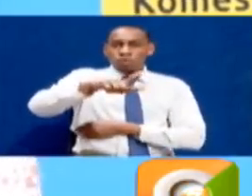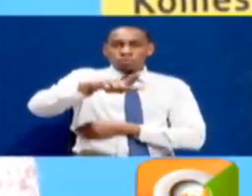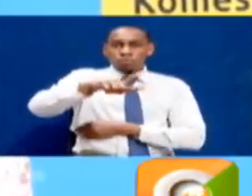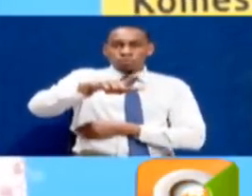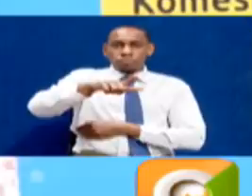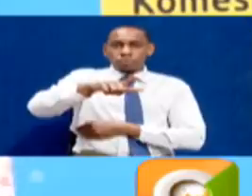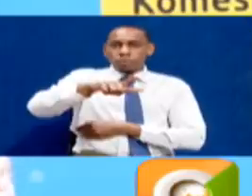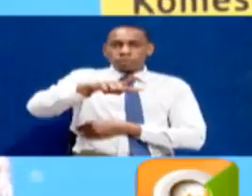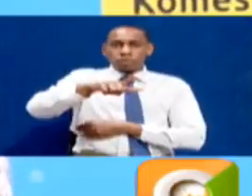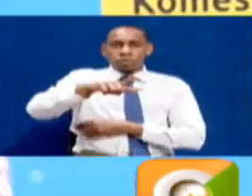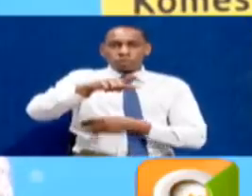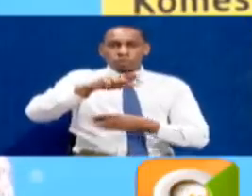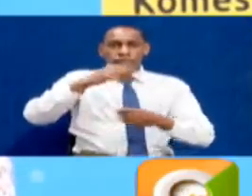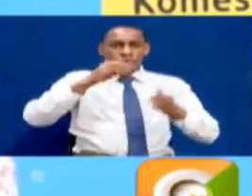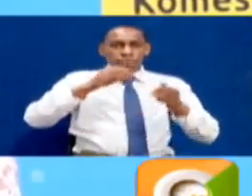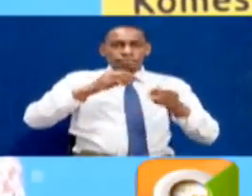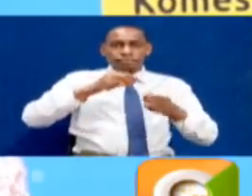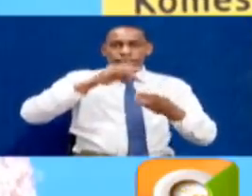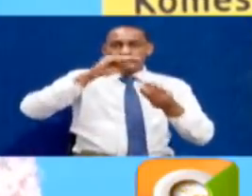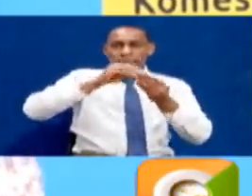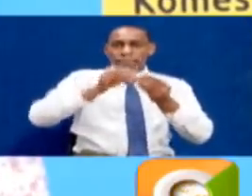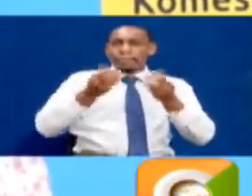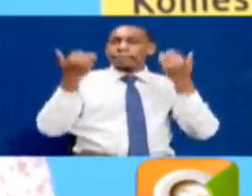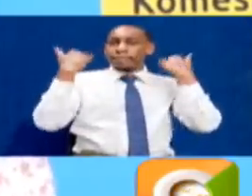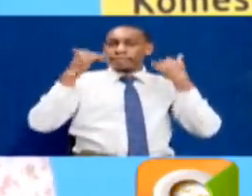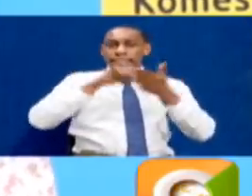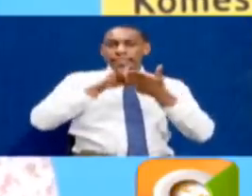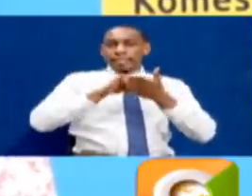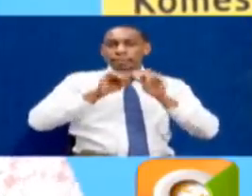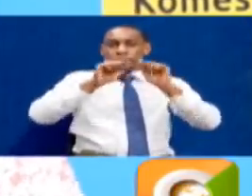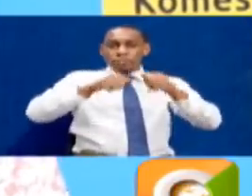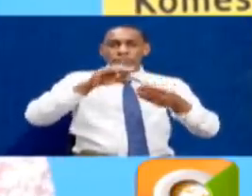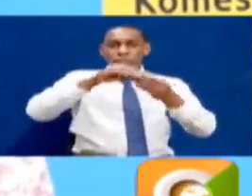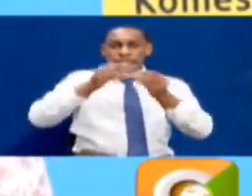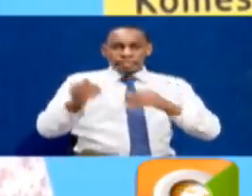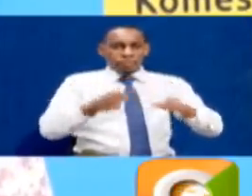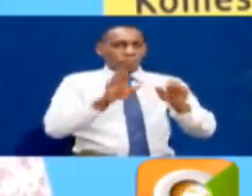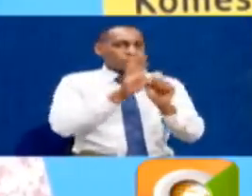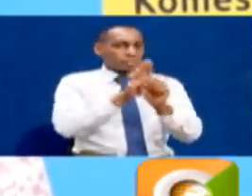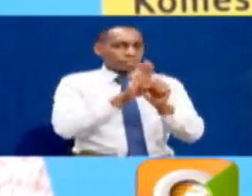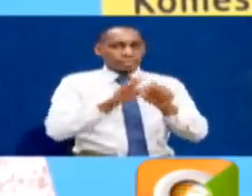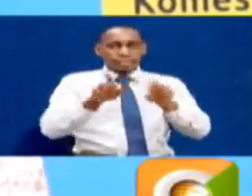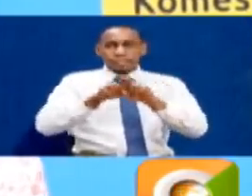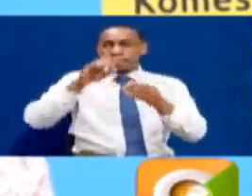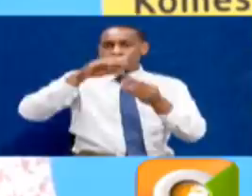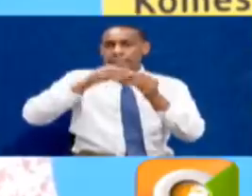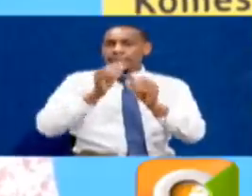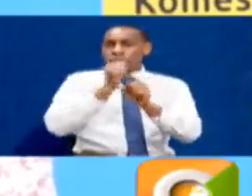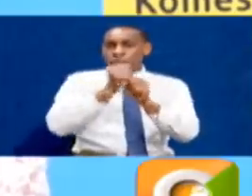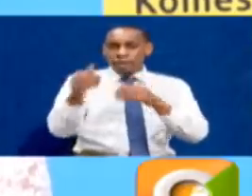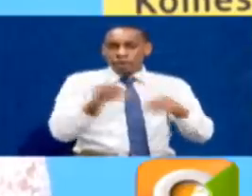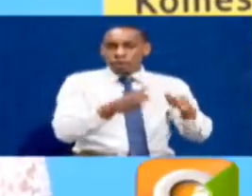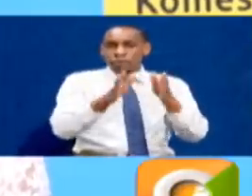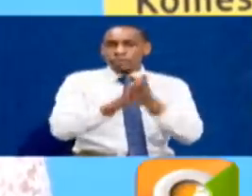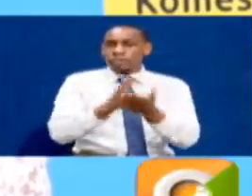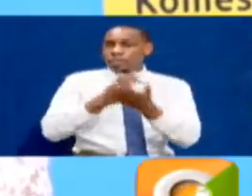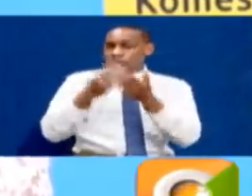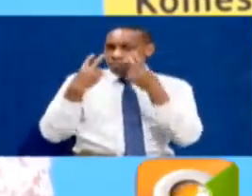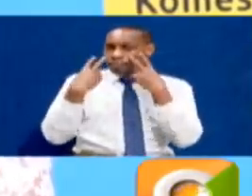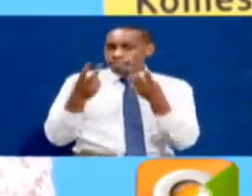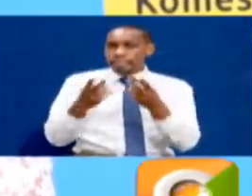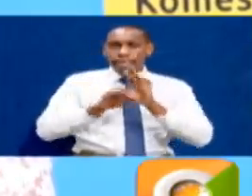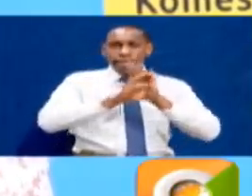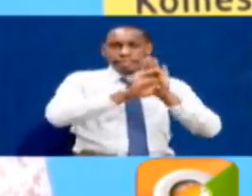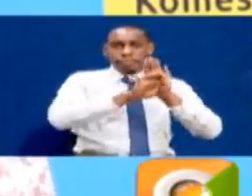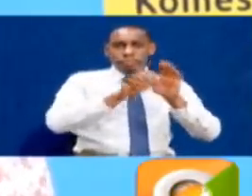Juakali produced beds. That way we create a lot of opportunities and we create a lot of jobs I have seen, I